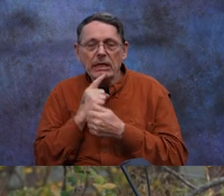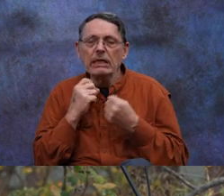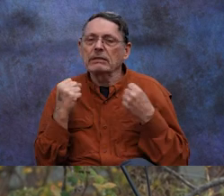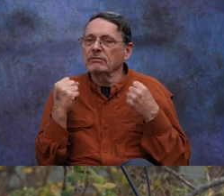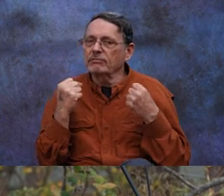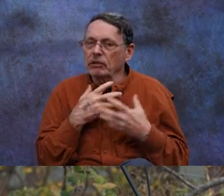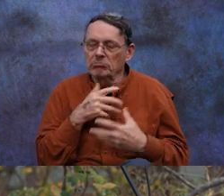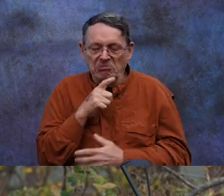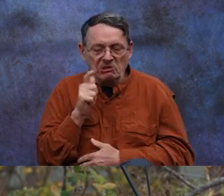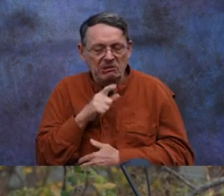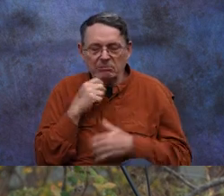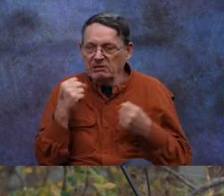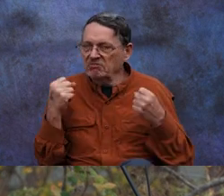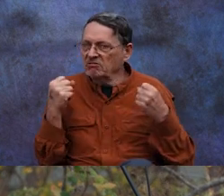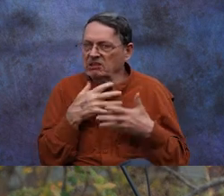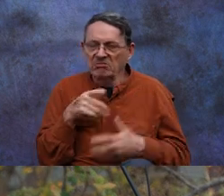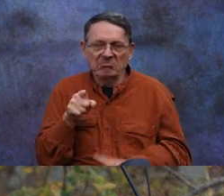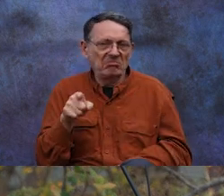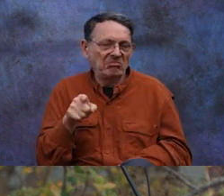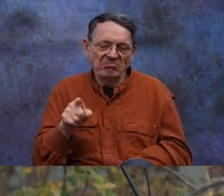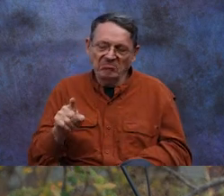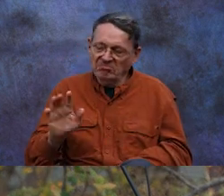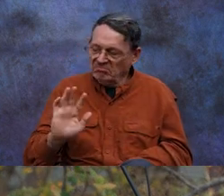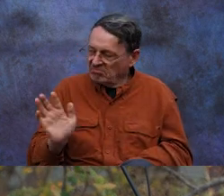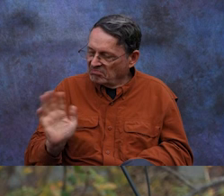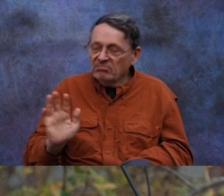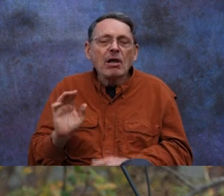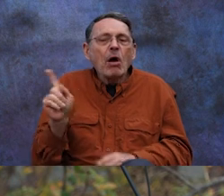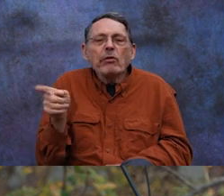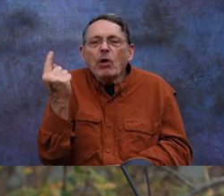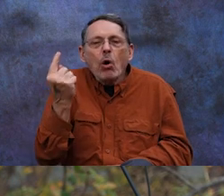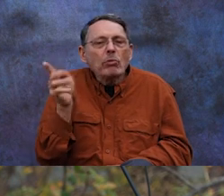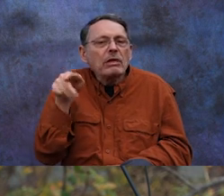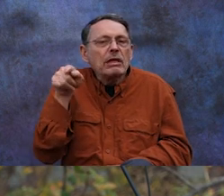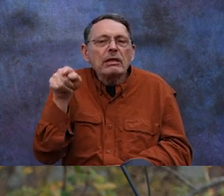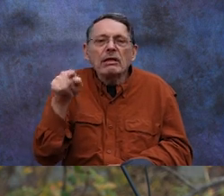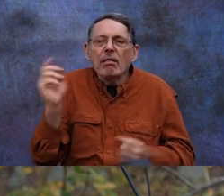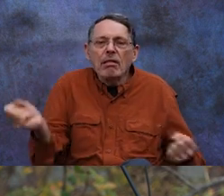to be fearful where I'm taking you. There is nothing but love,